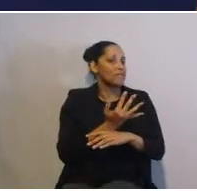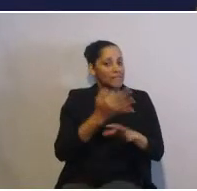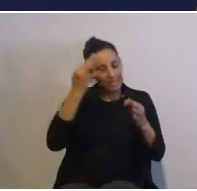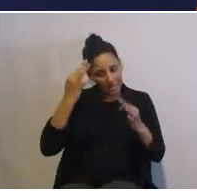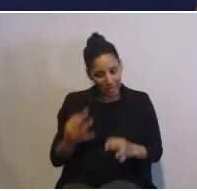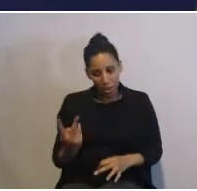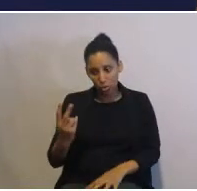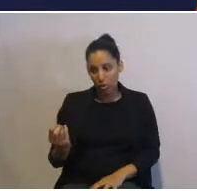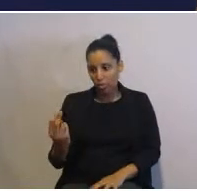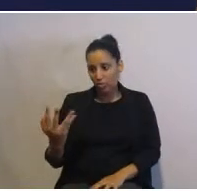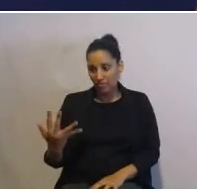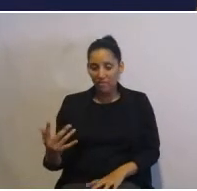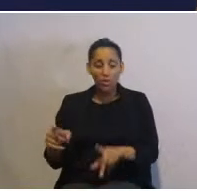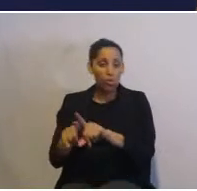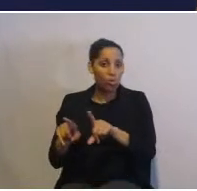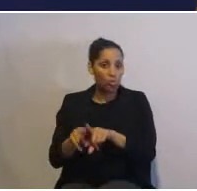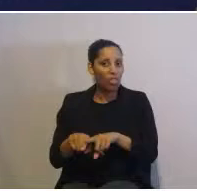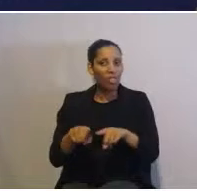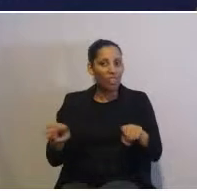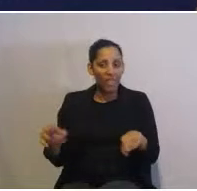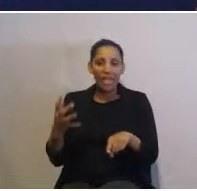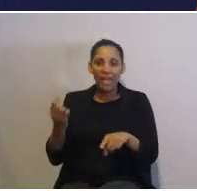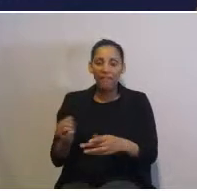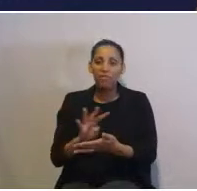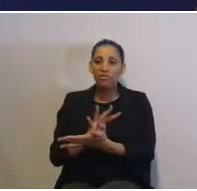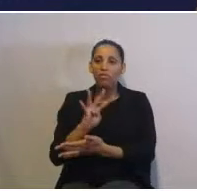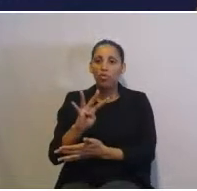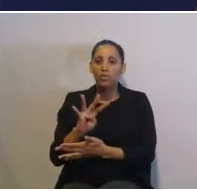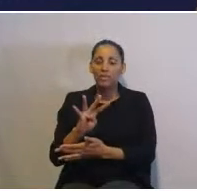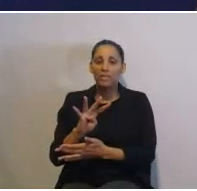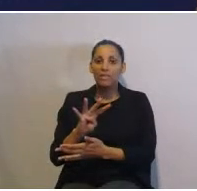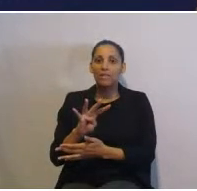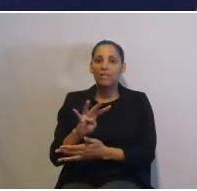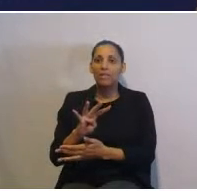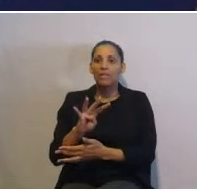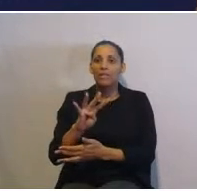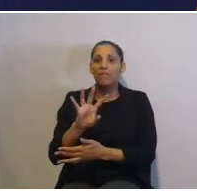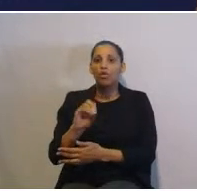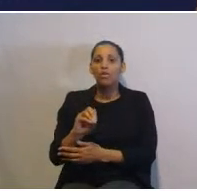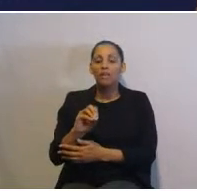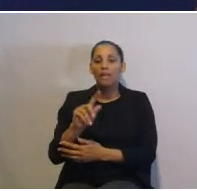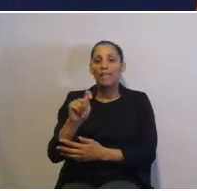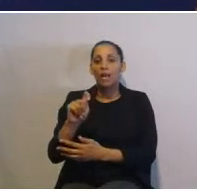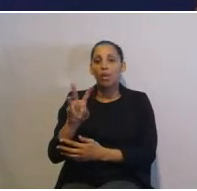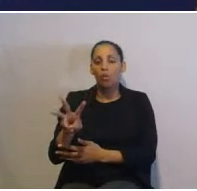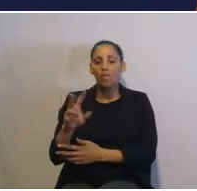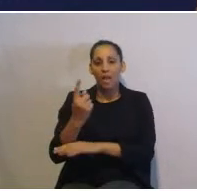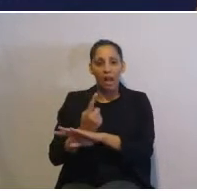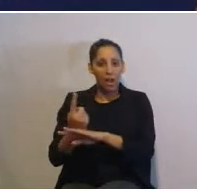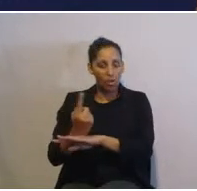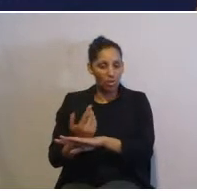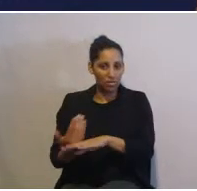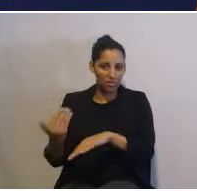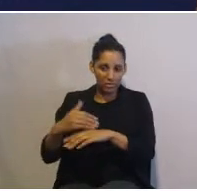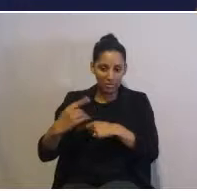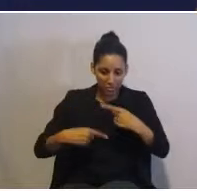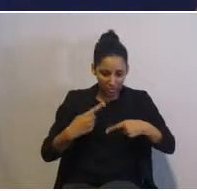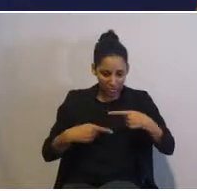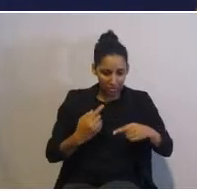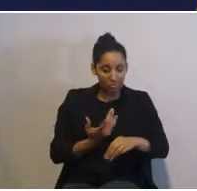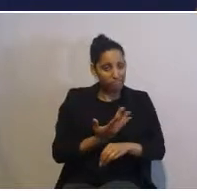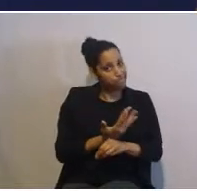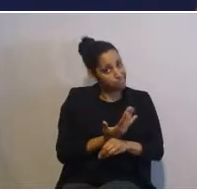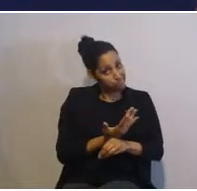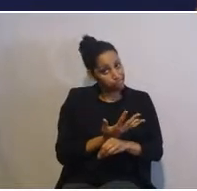2025, and there were at least 14 more terawatt hours that had to be provided by ESCOM generators, mainly the coal-fired